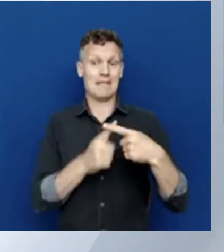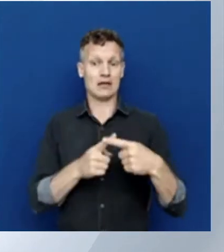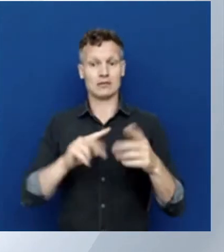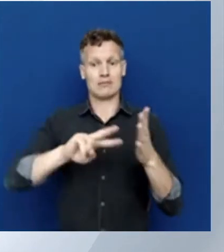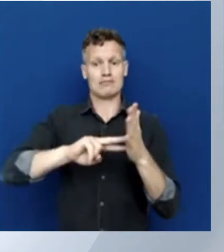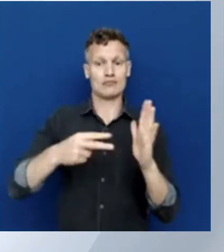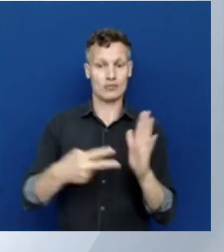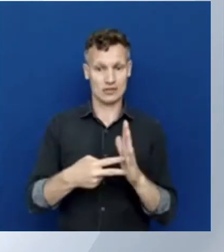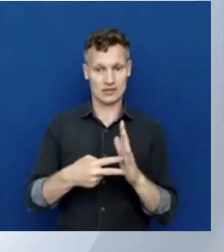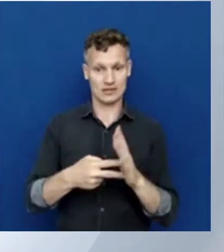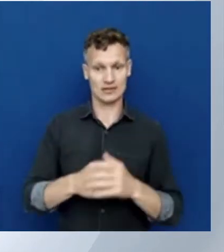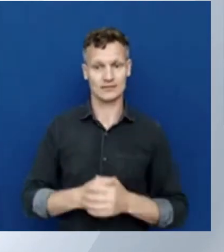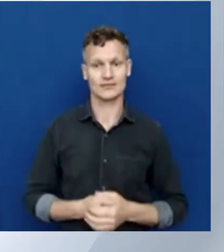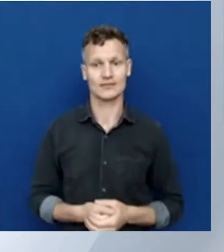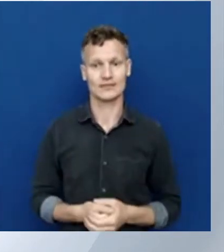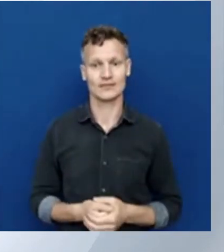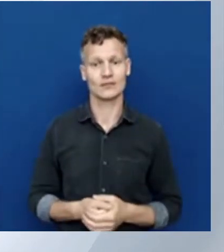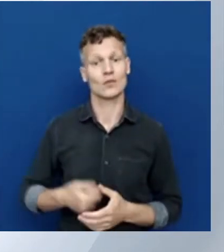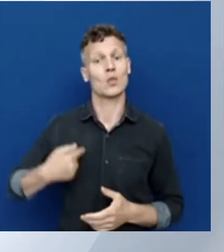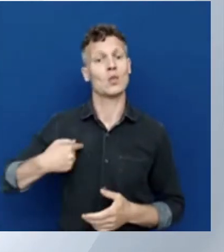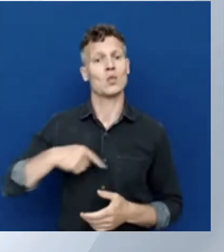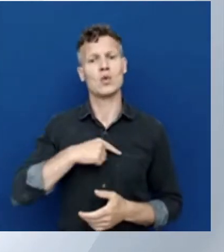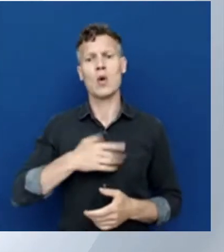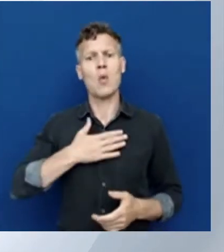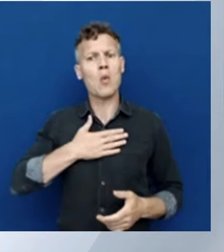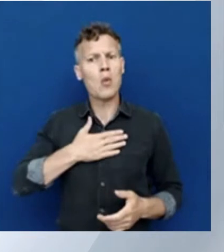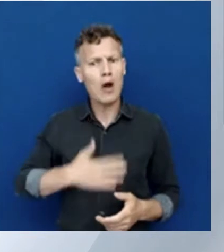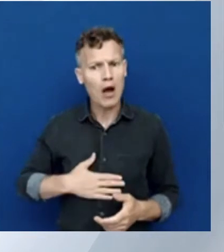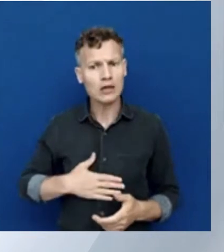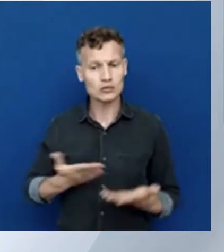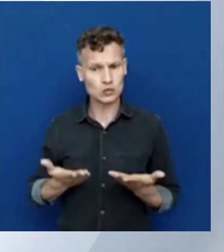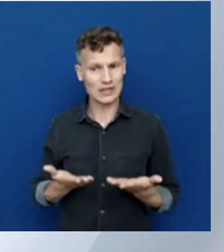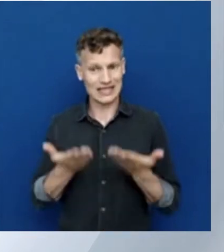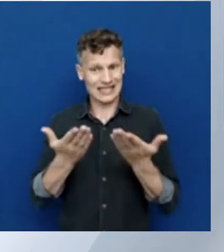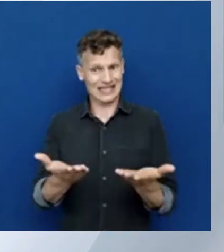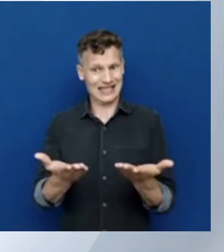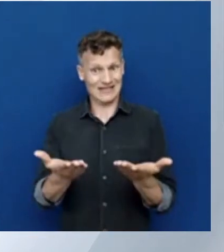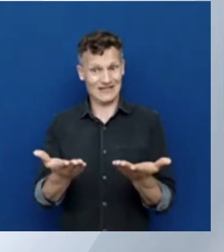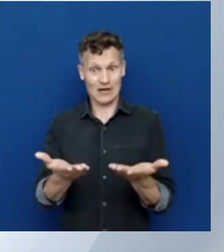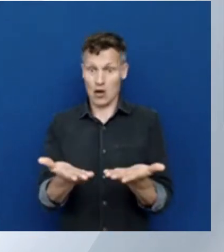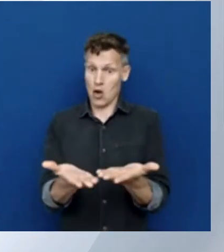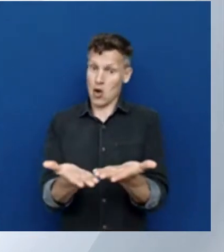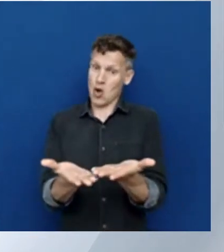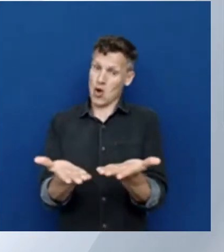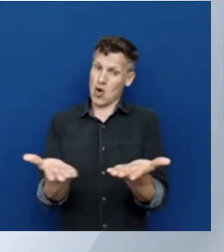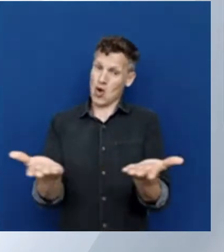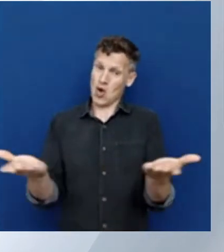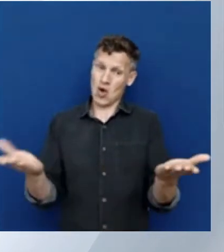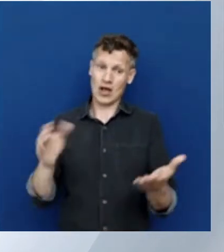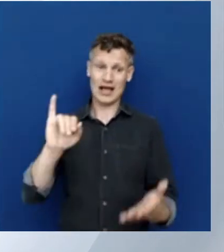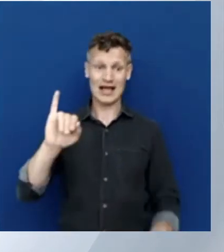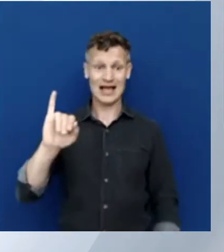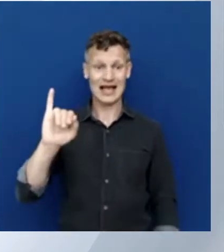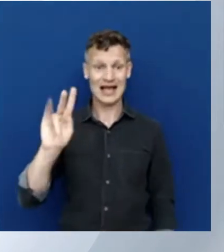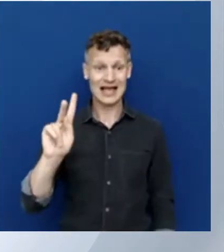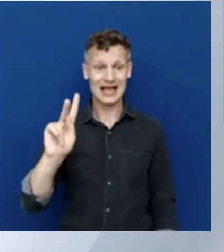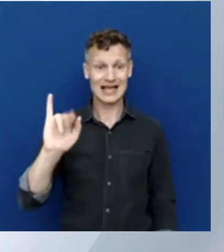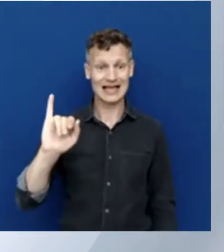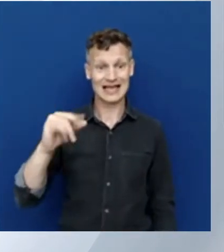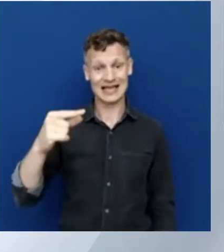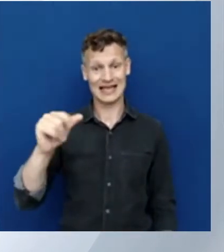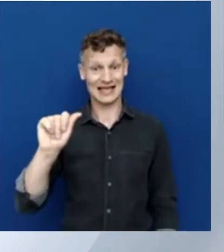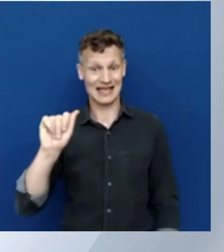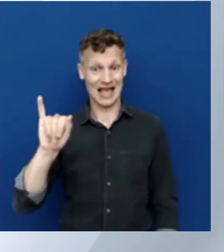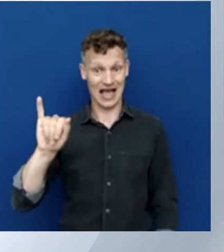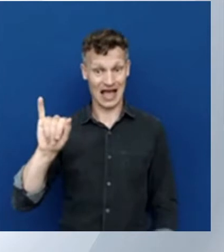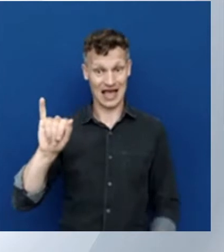Because what we want to do is we want to give everyone Ikigai. If you don't know Ikigai, it's the synergy of